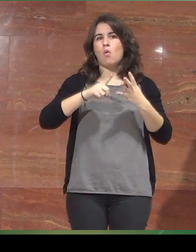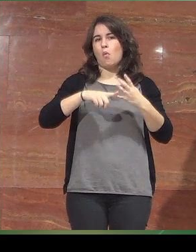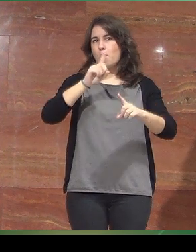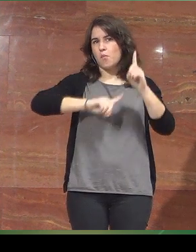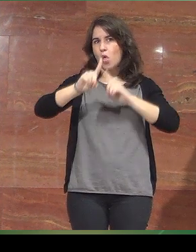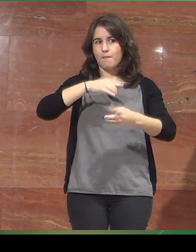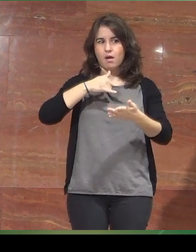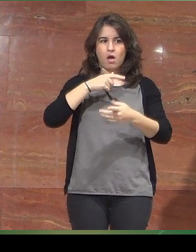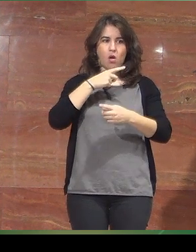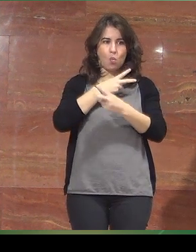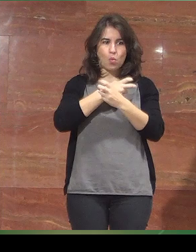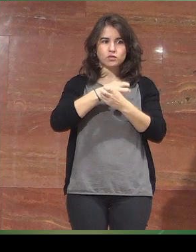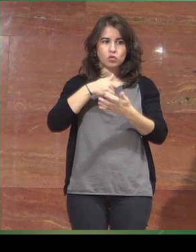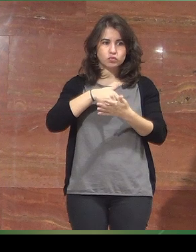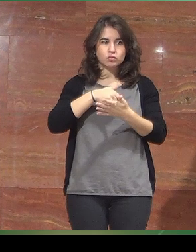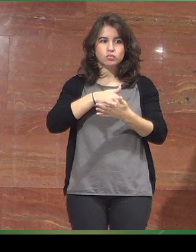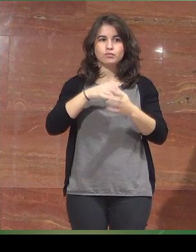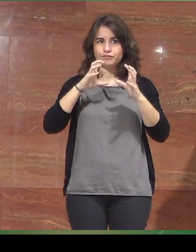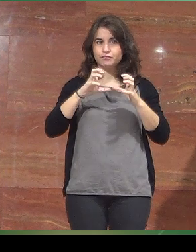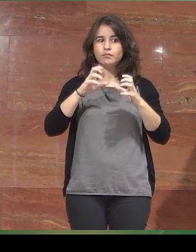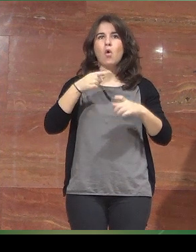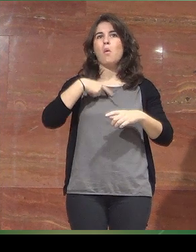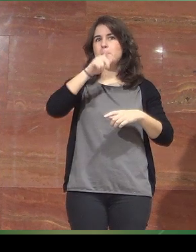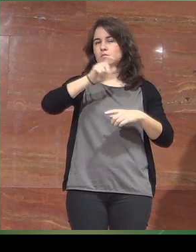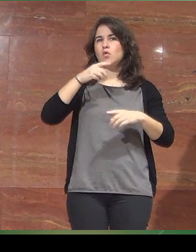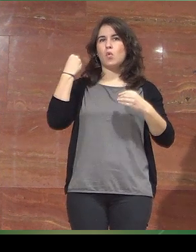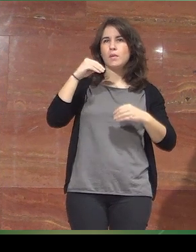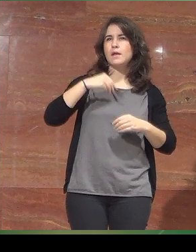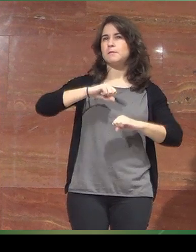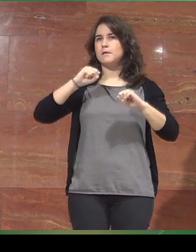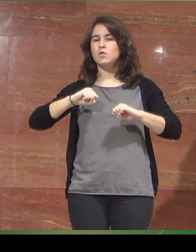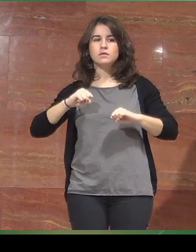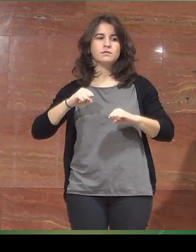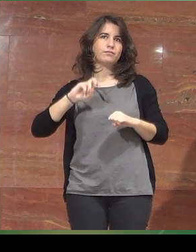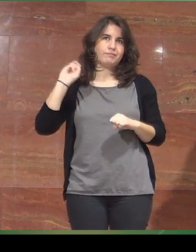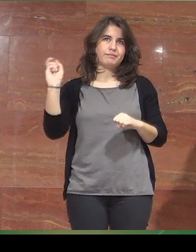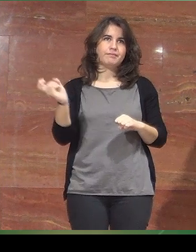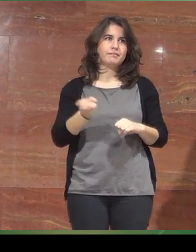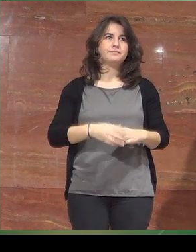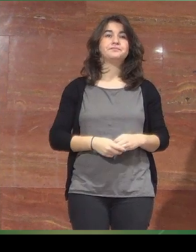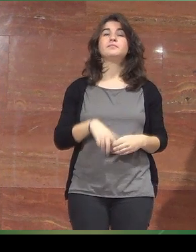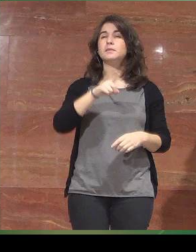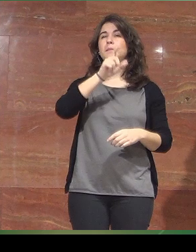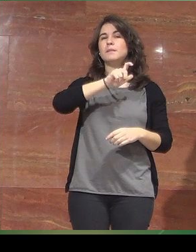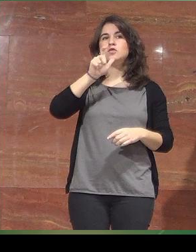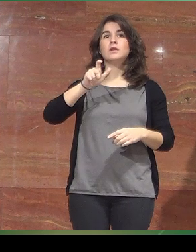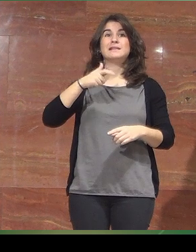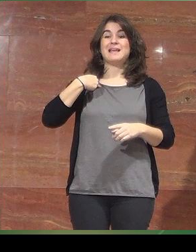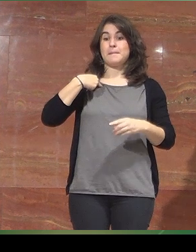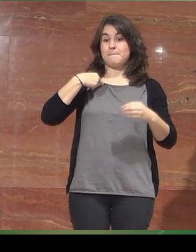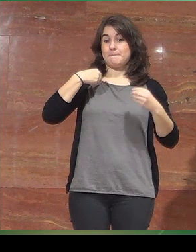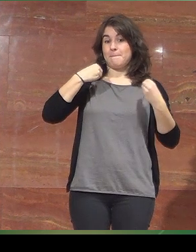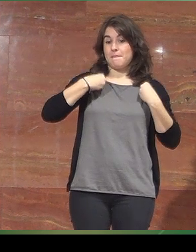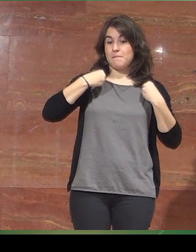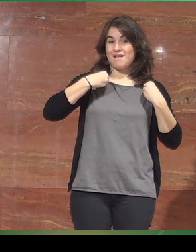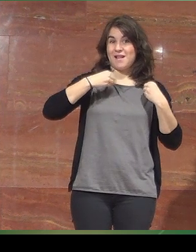and old, and people who were residents, commuters, and visitors. So